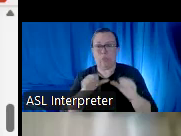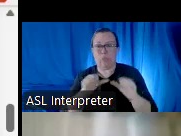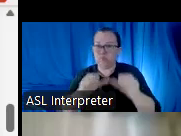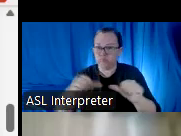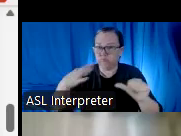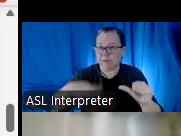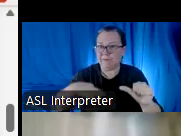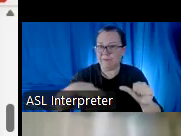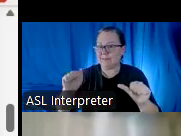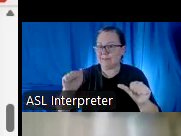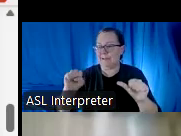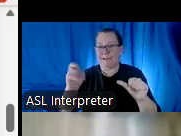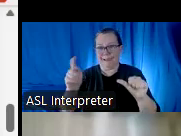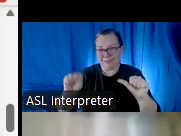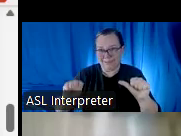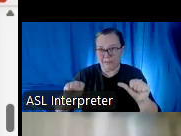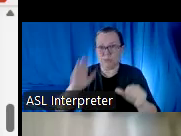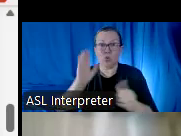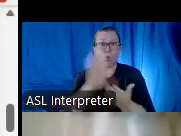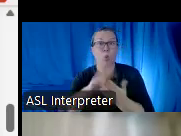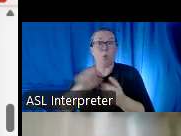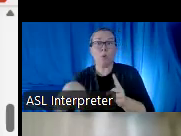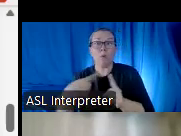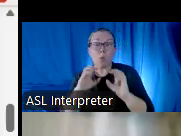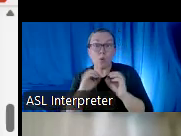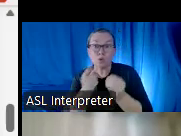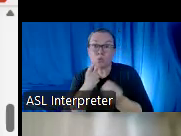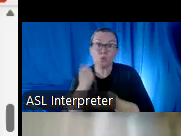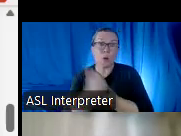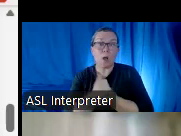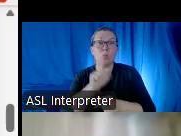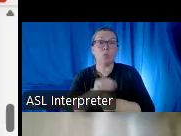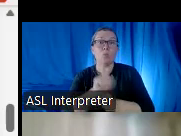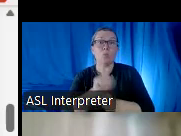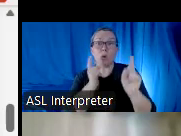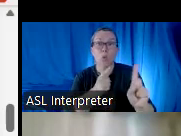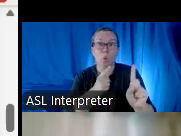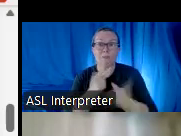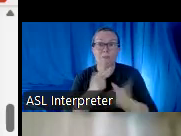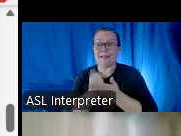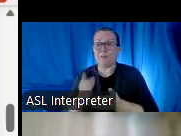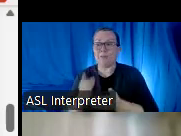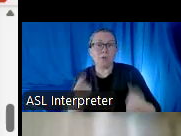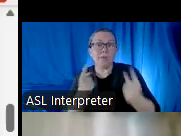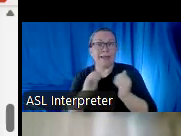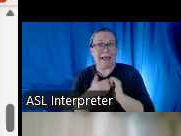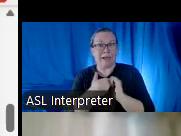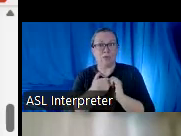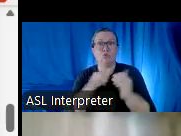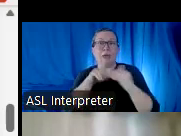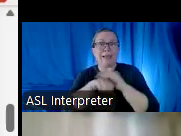assets. We will learn about organizations that help people with their employment goals and help them understand how to access